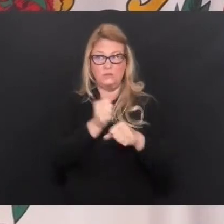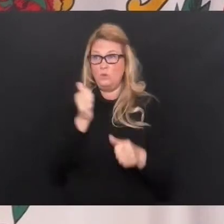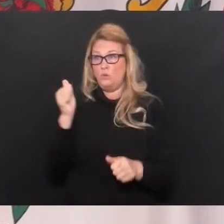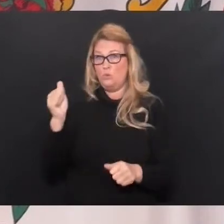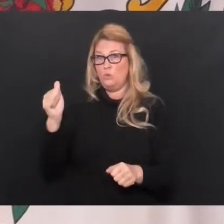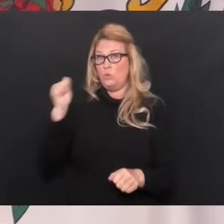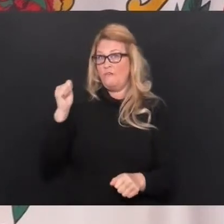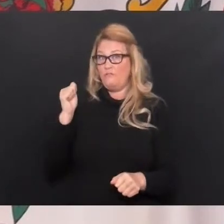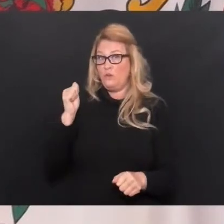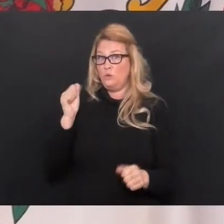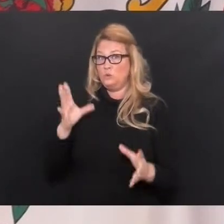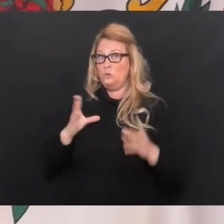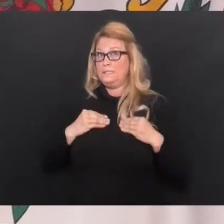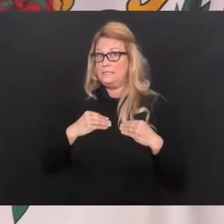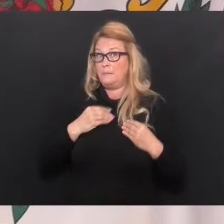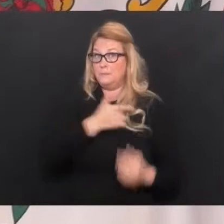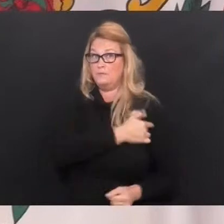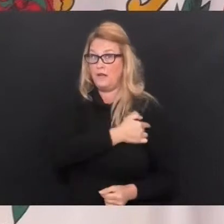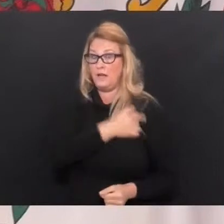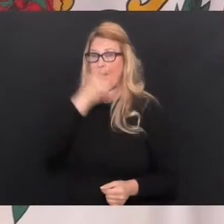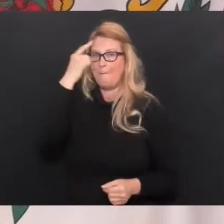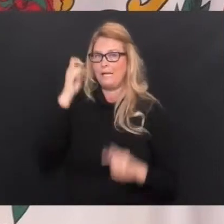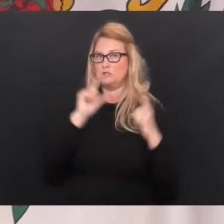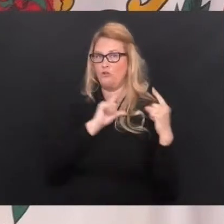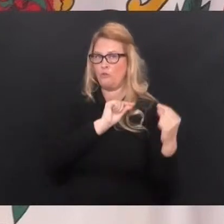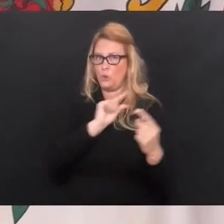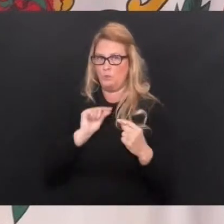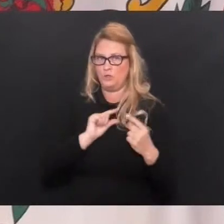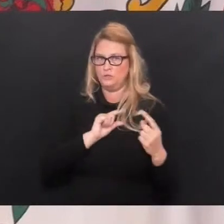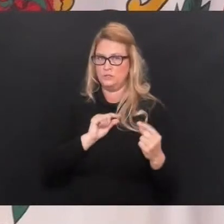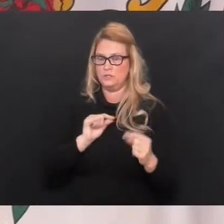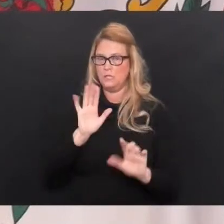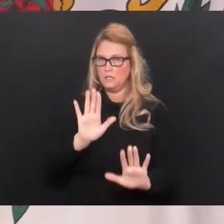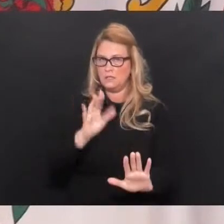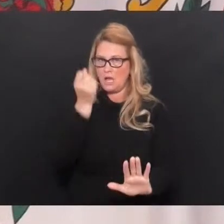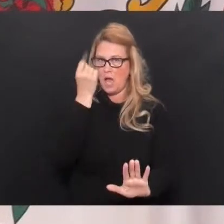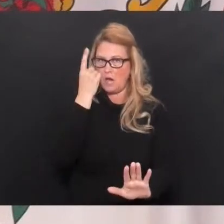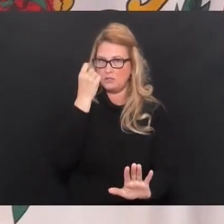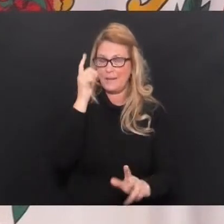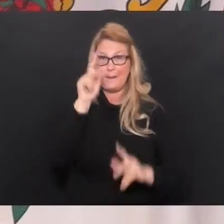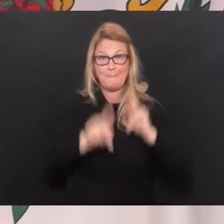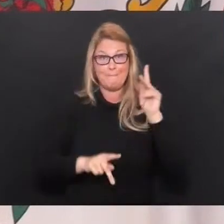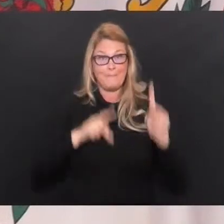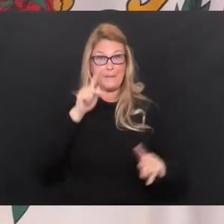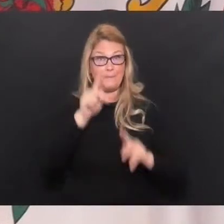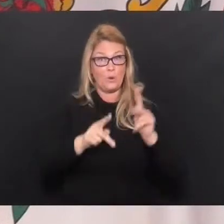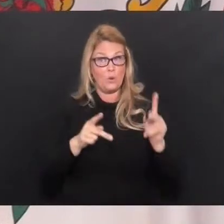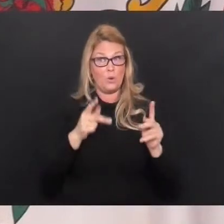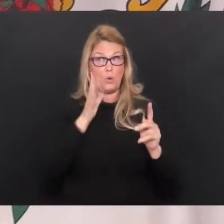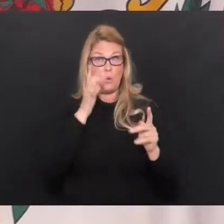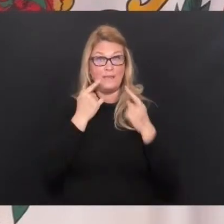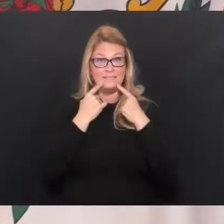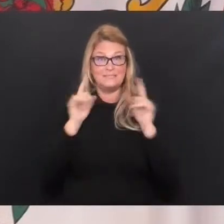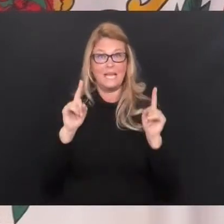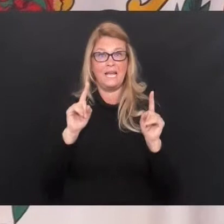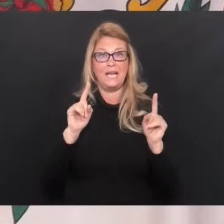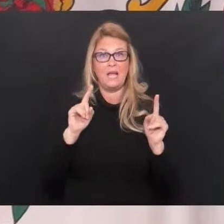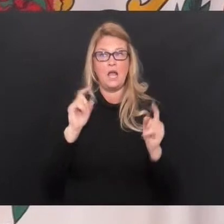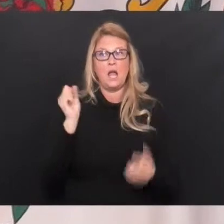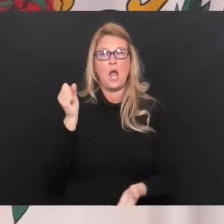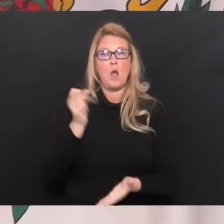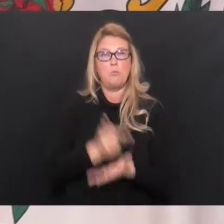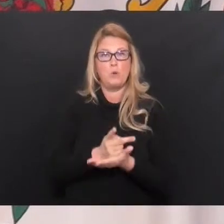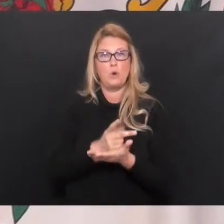false rumor that's going around. Now get this one. People are saying that because the vaccines are only approved